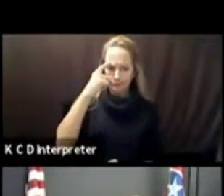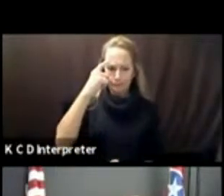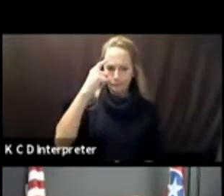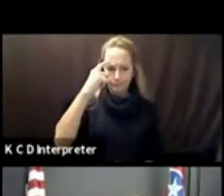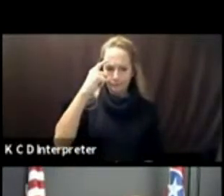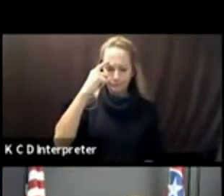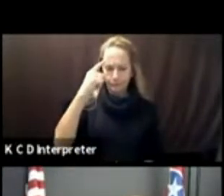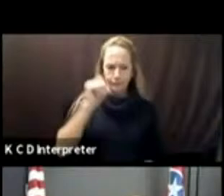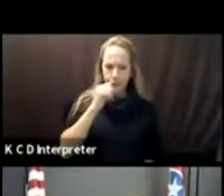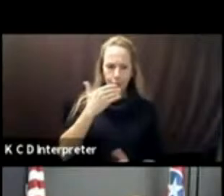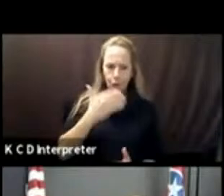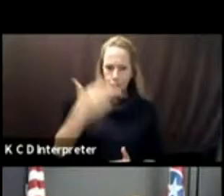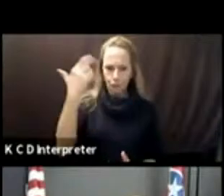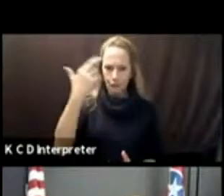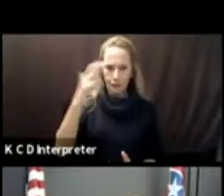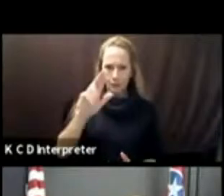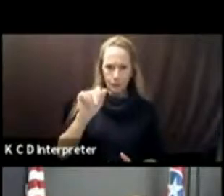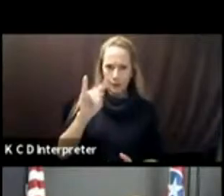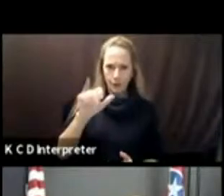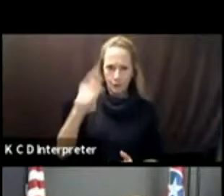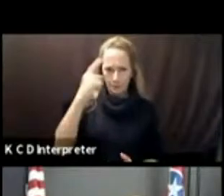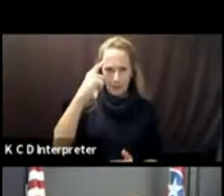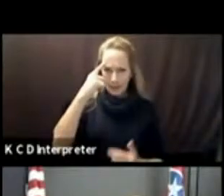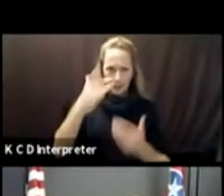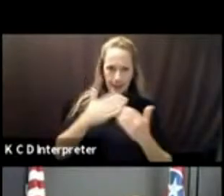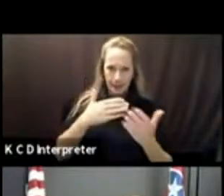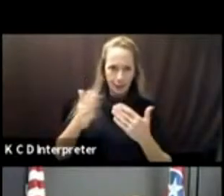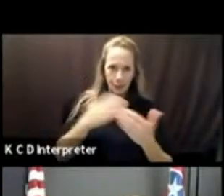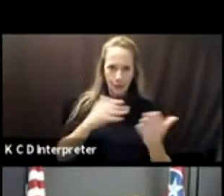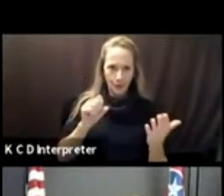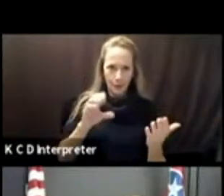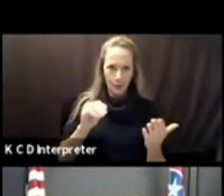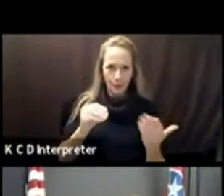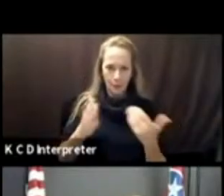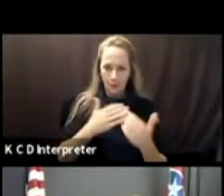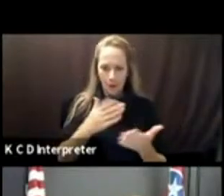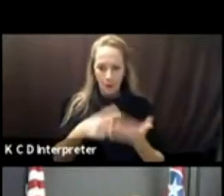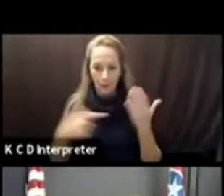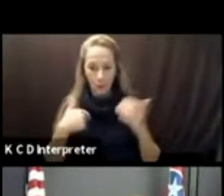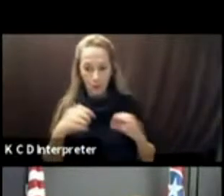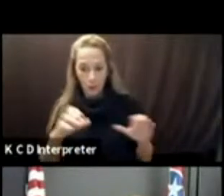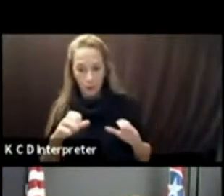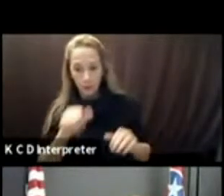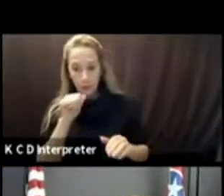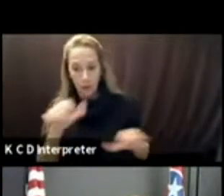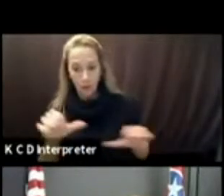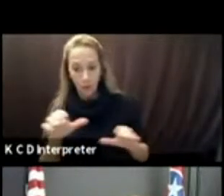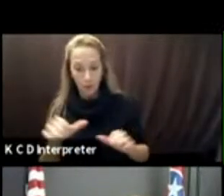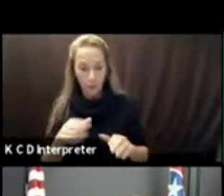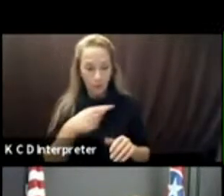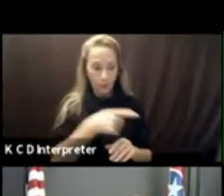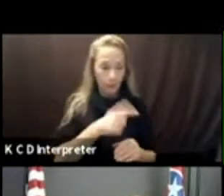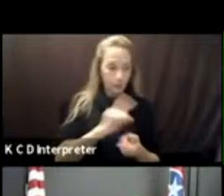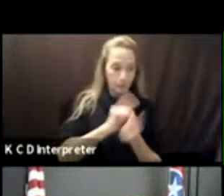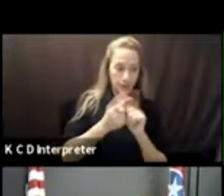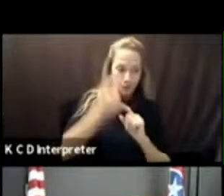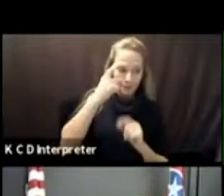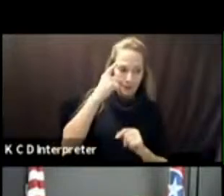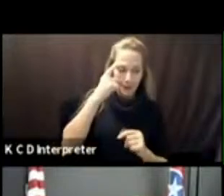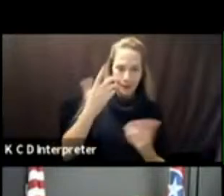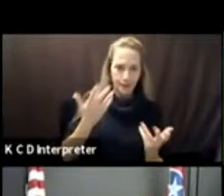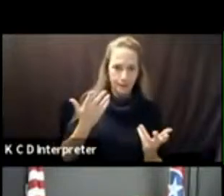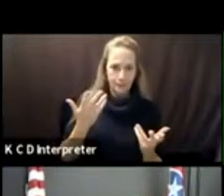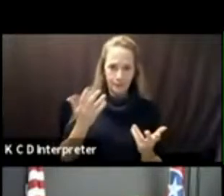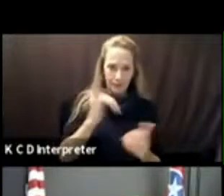behavior. So I don't know that anything we do or do not do would affect them. Yeah, this is Maria. I